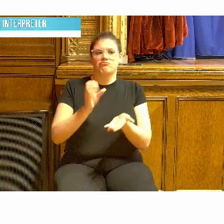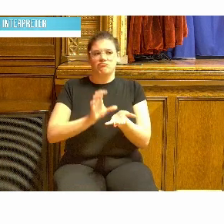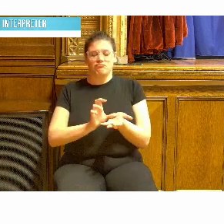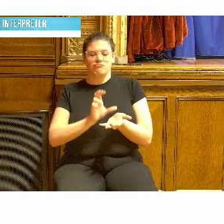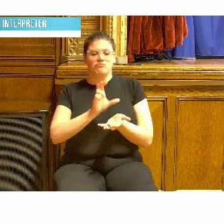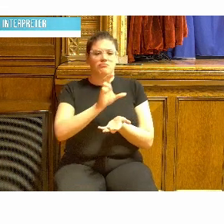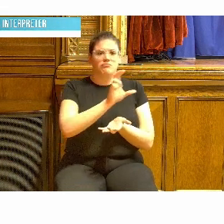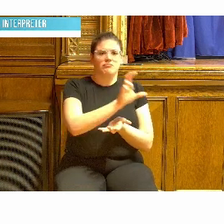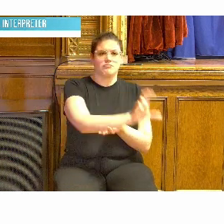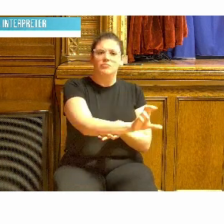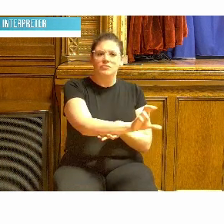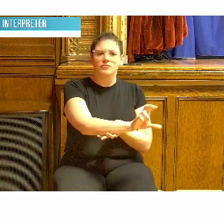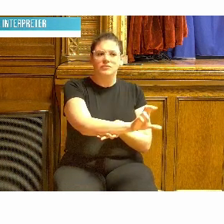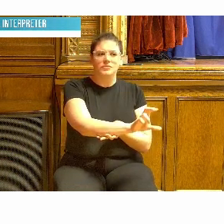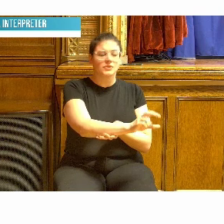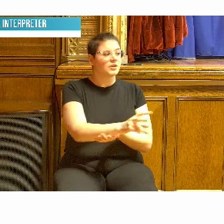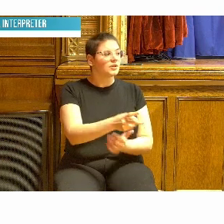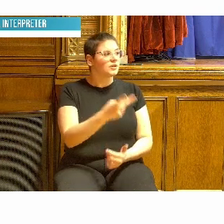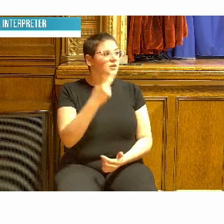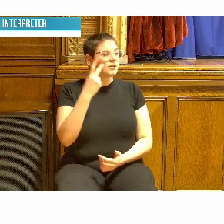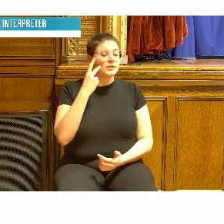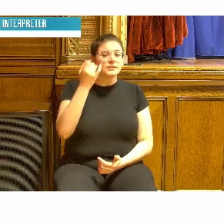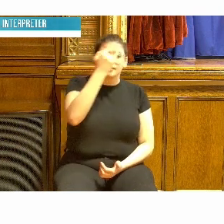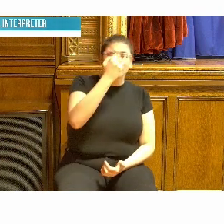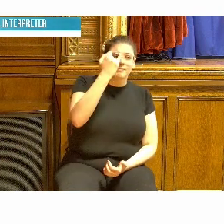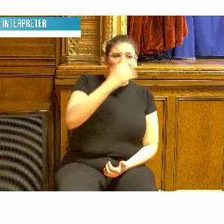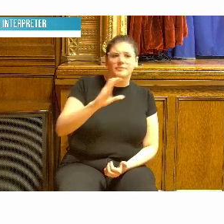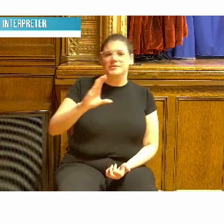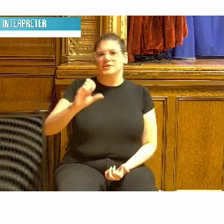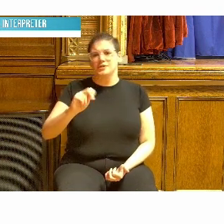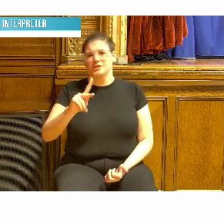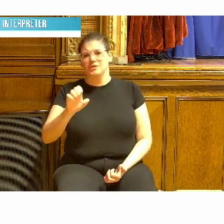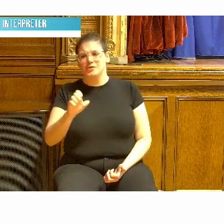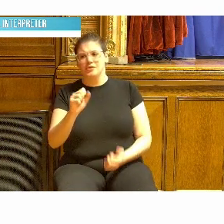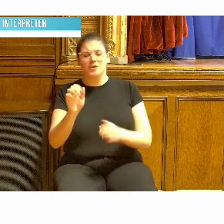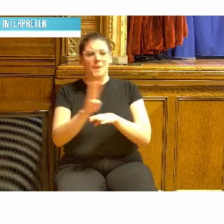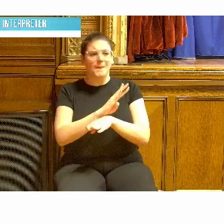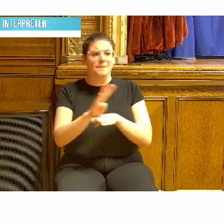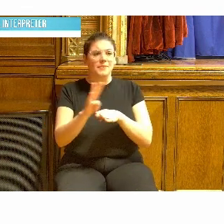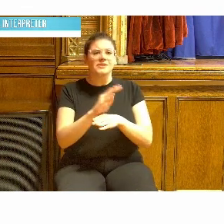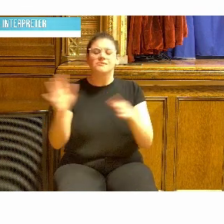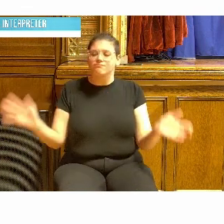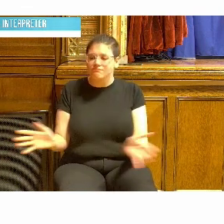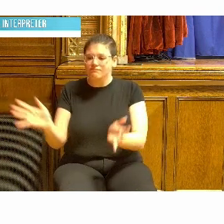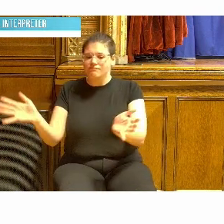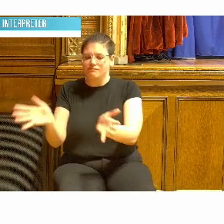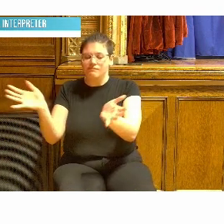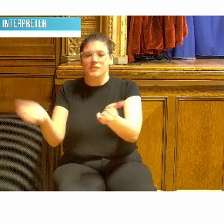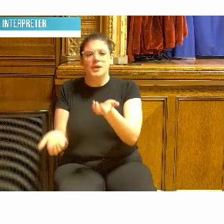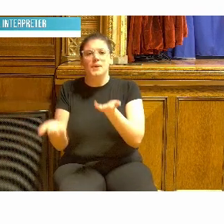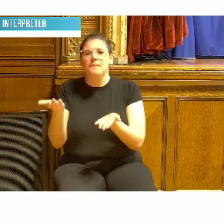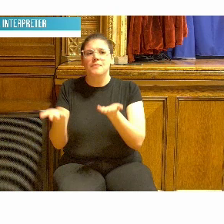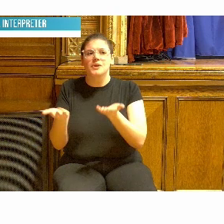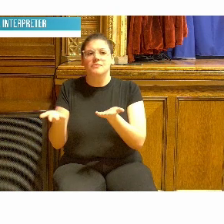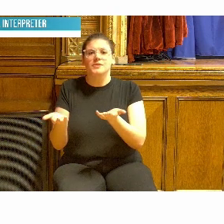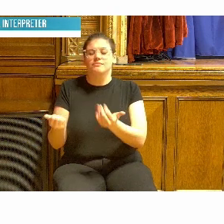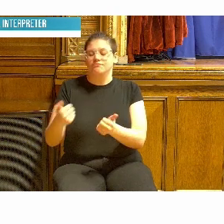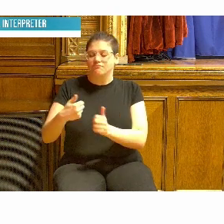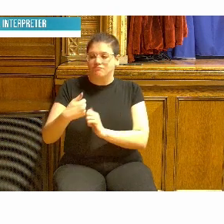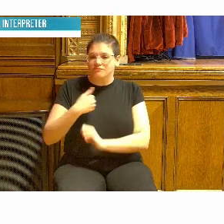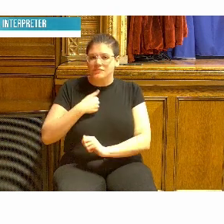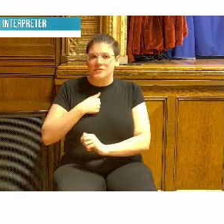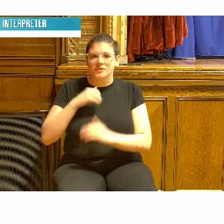the Pepsi-Colas and the Coca-Colas and all these other businesses where we could become more self-sustainable.